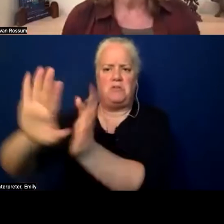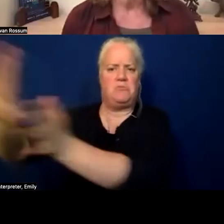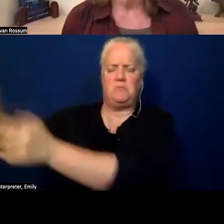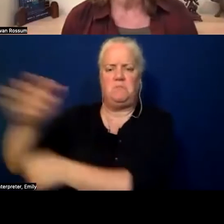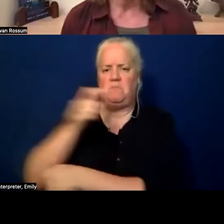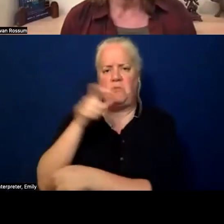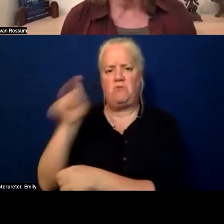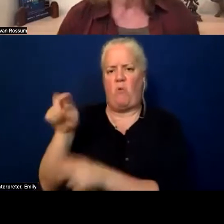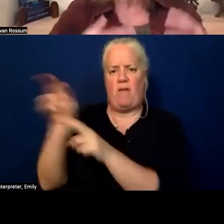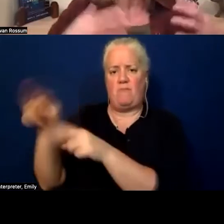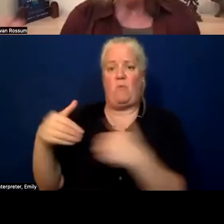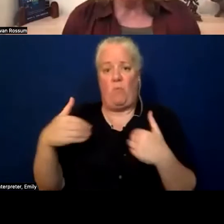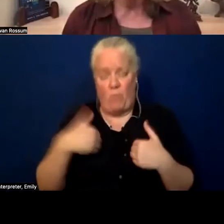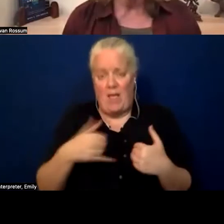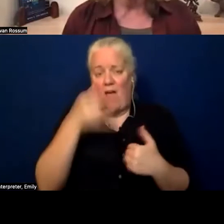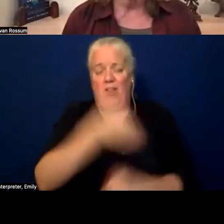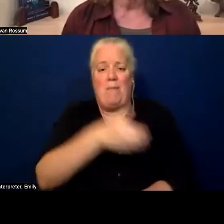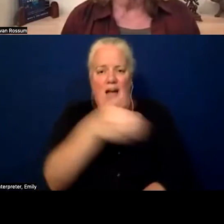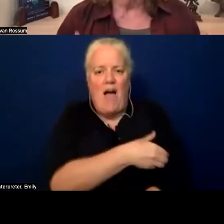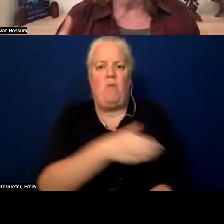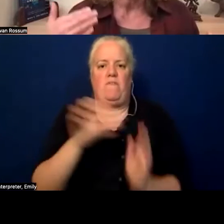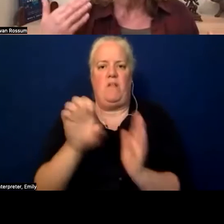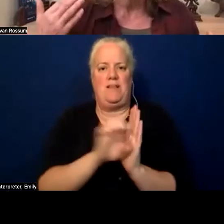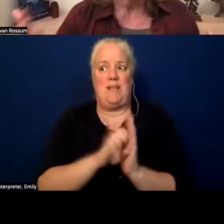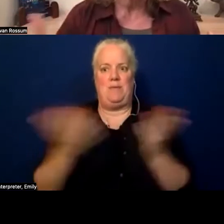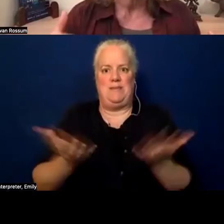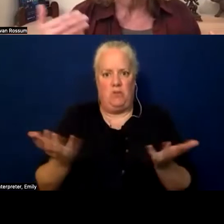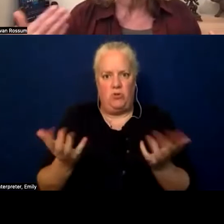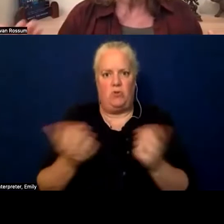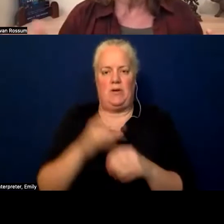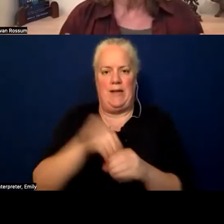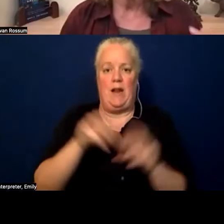really powerful examples, many really powerful examples coming out of